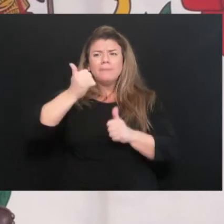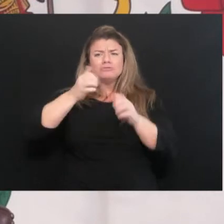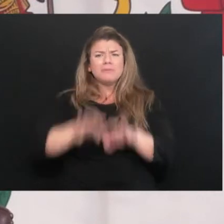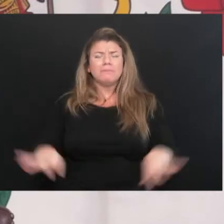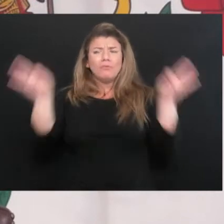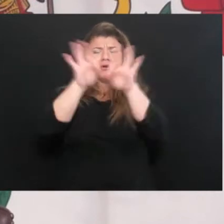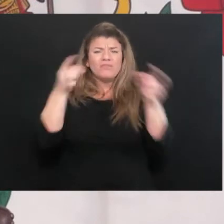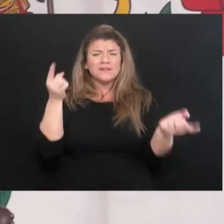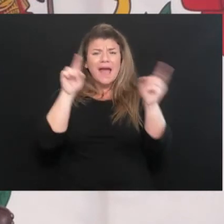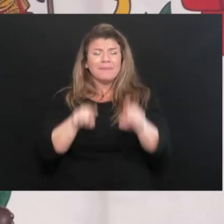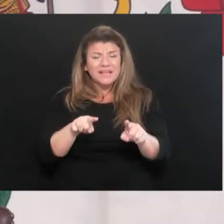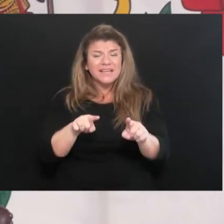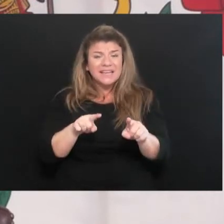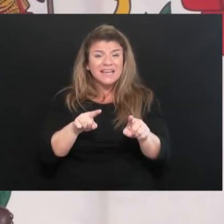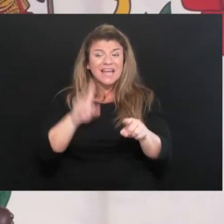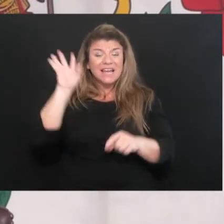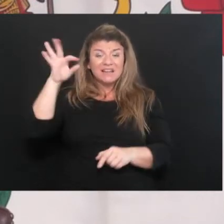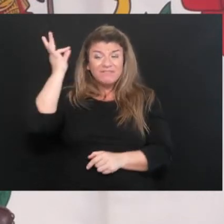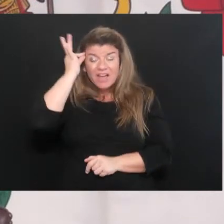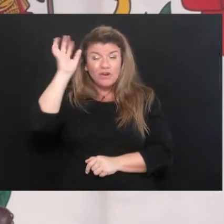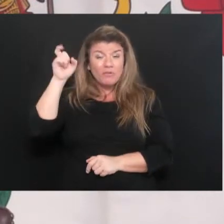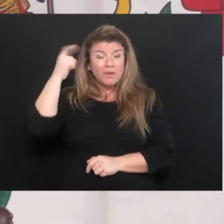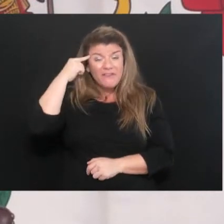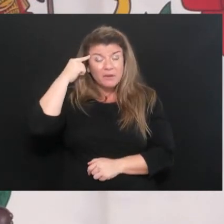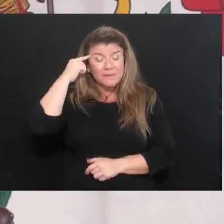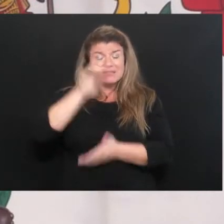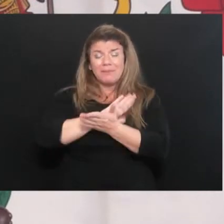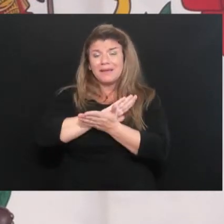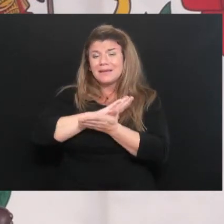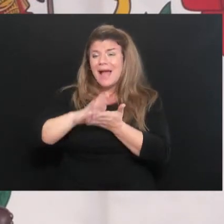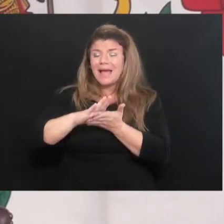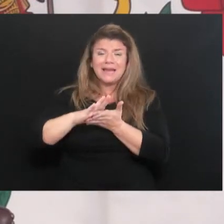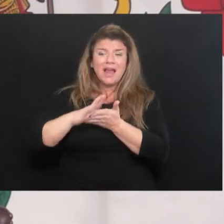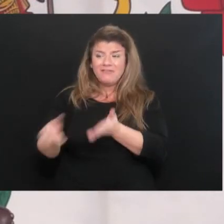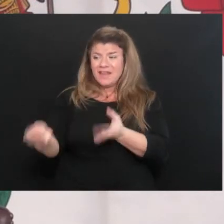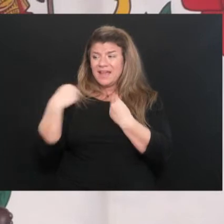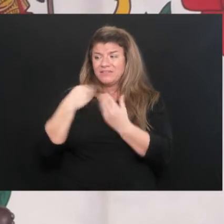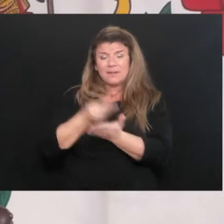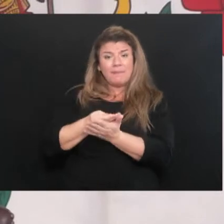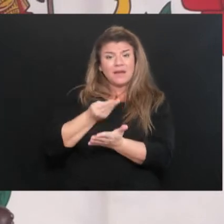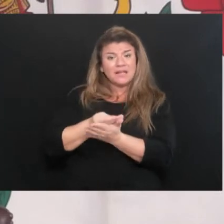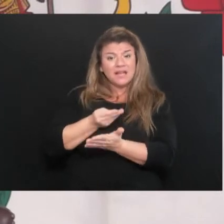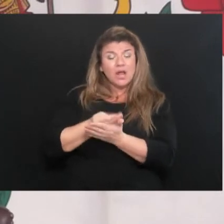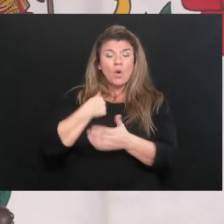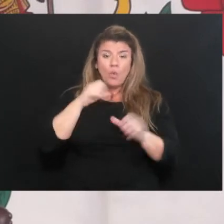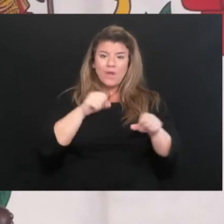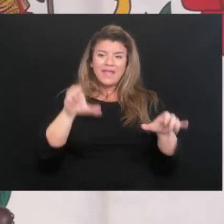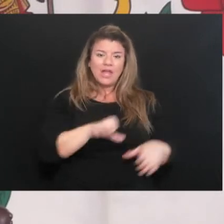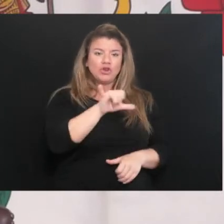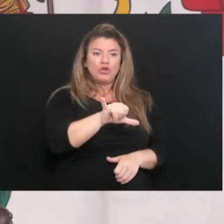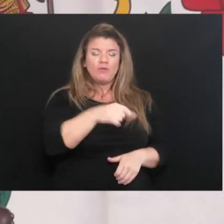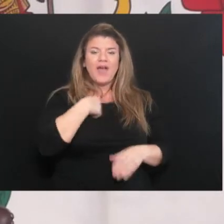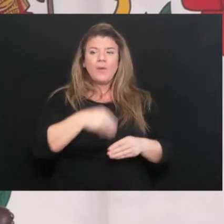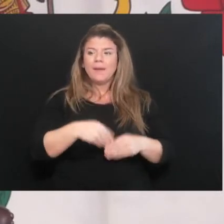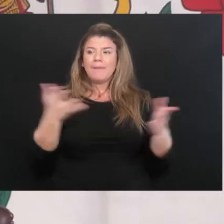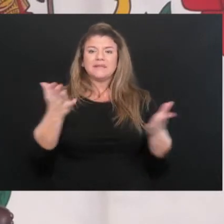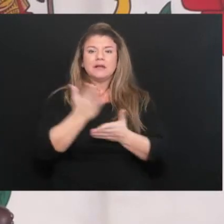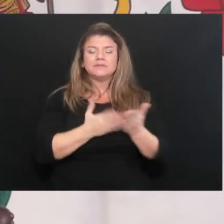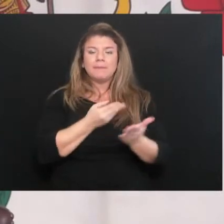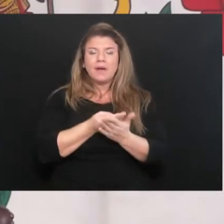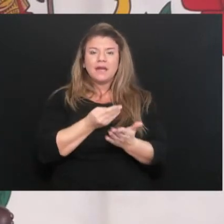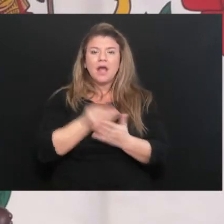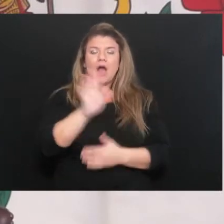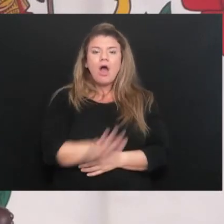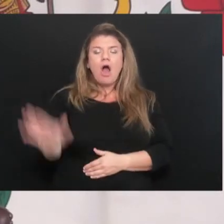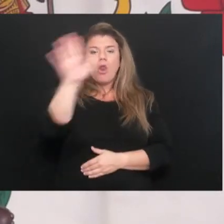doing there, and the federal government's been kind enough to give us those dollars to where we could do that and pass some dollars out,